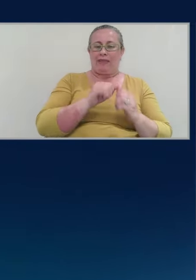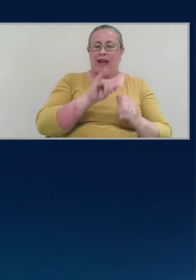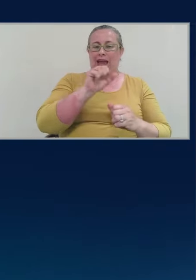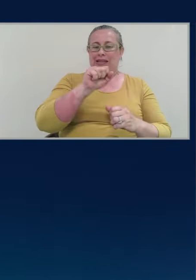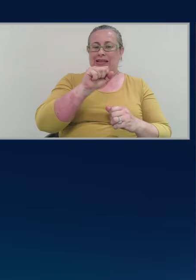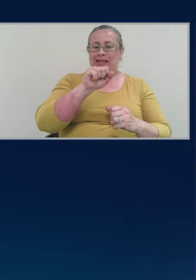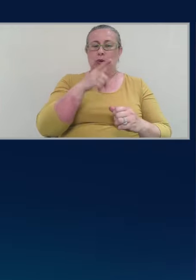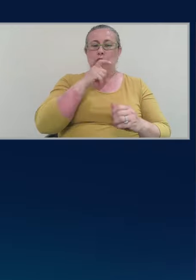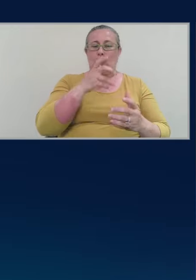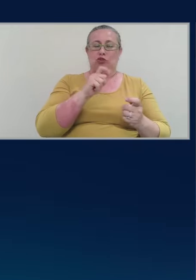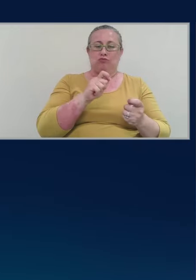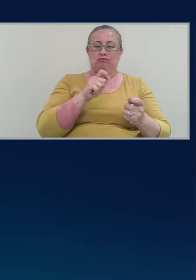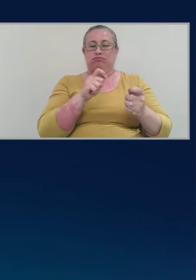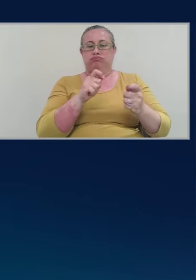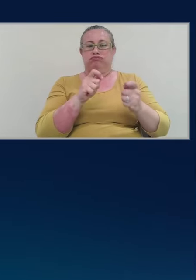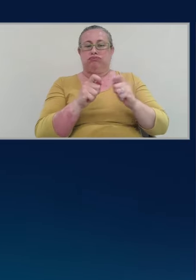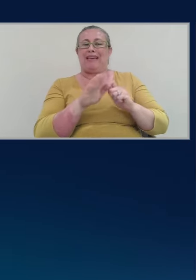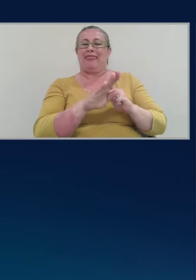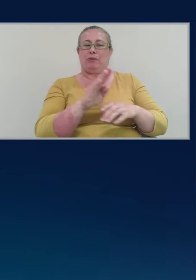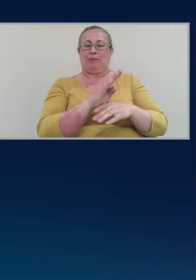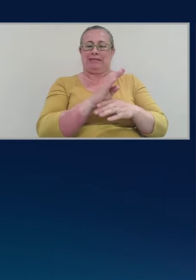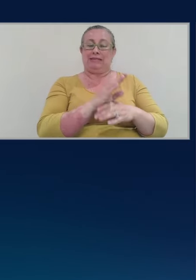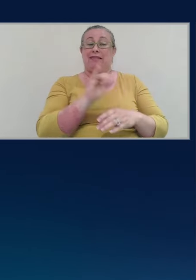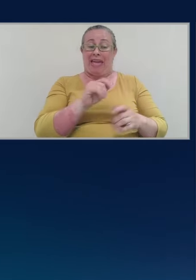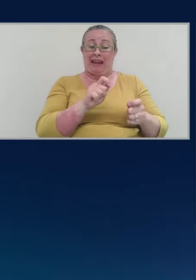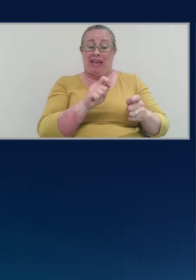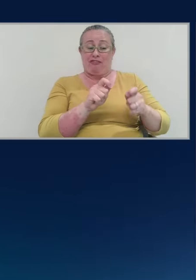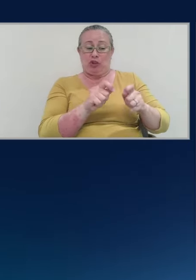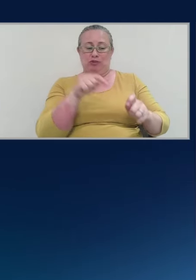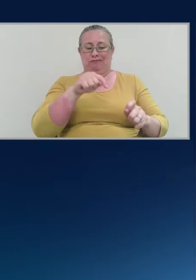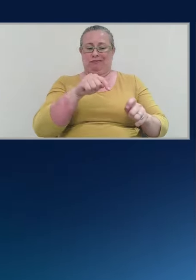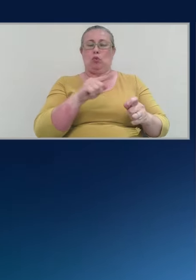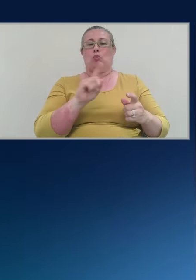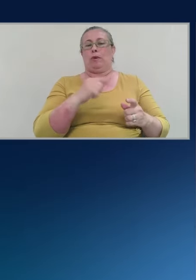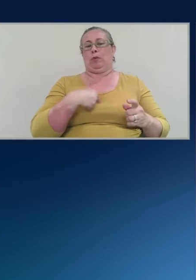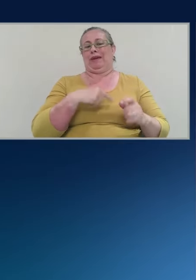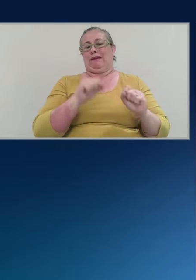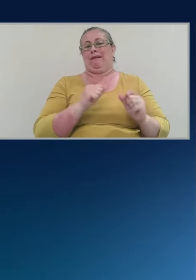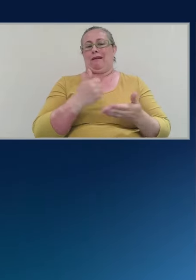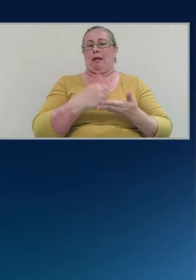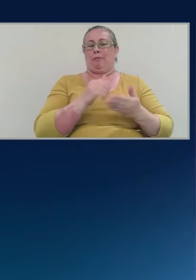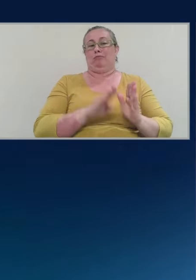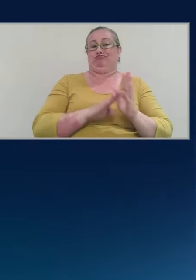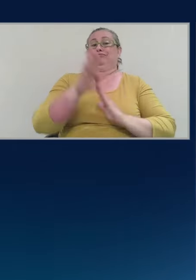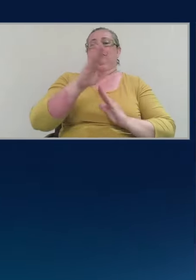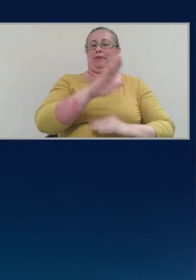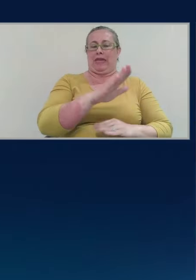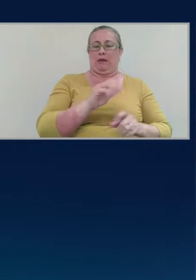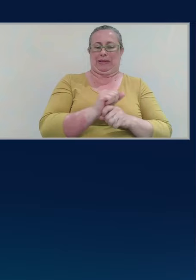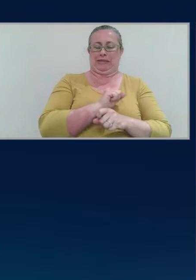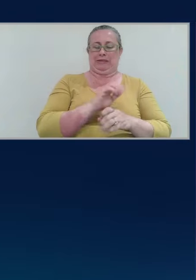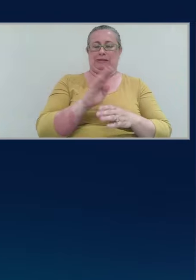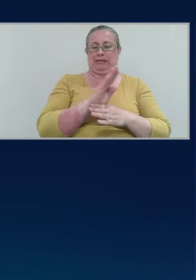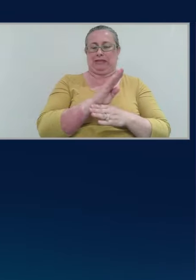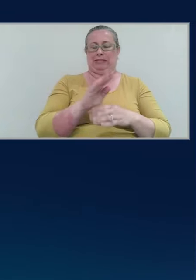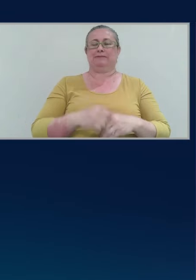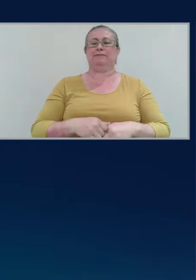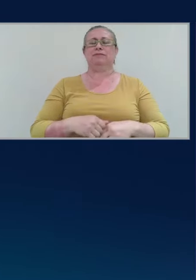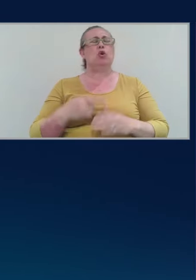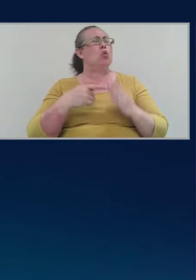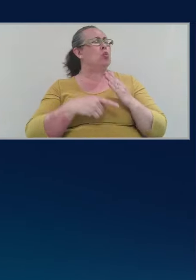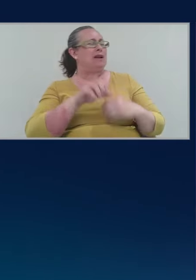so that evolution is where we can help them accelerate their business. Okay. And what is the SaaS